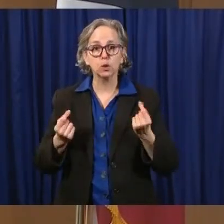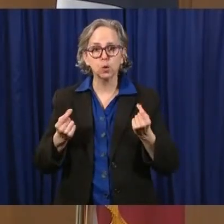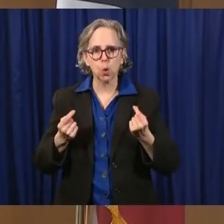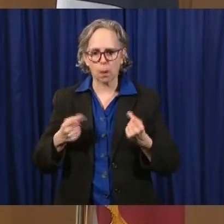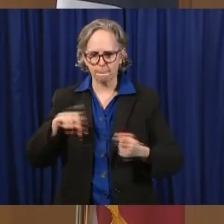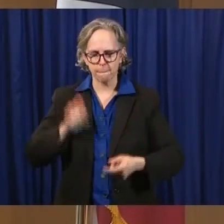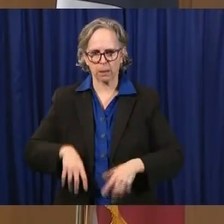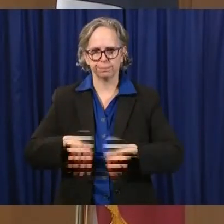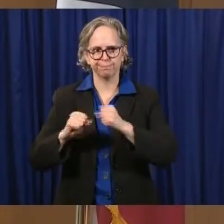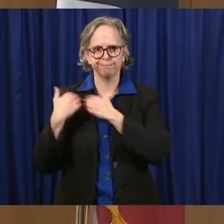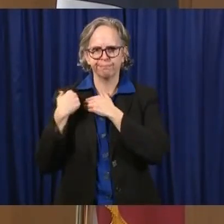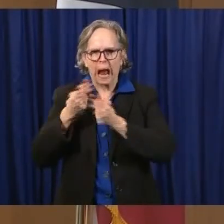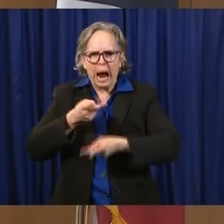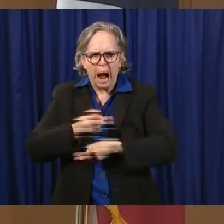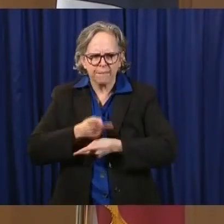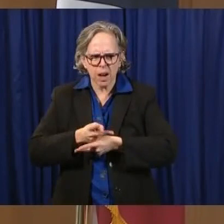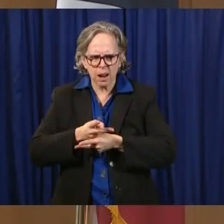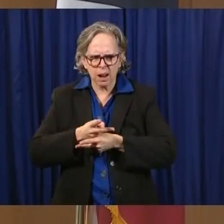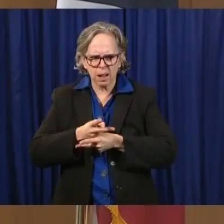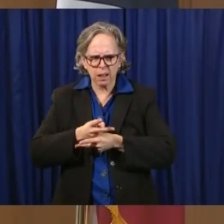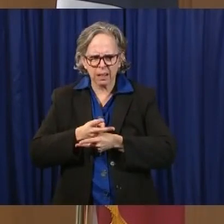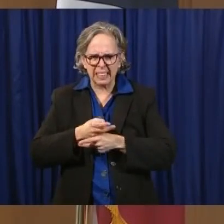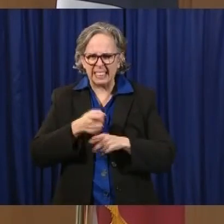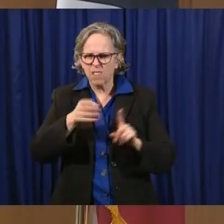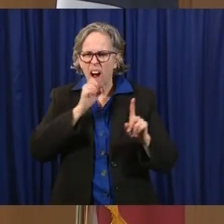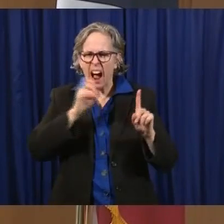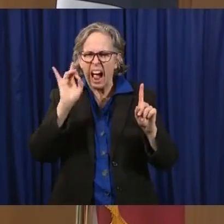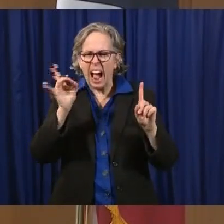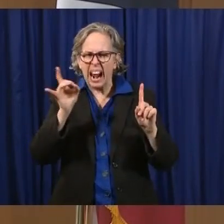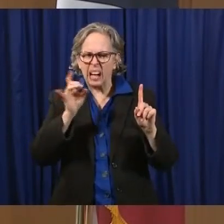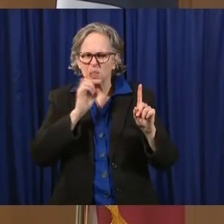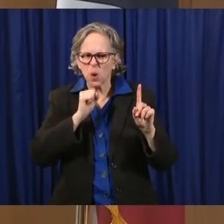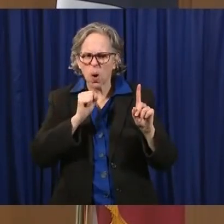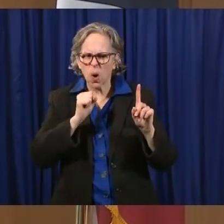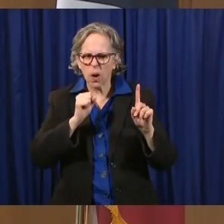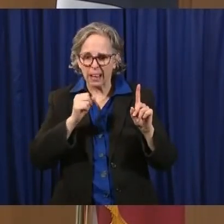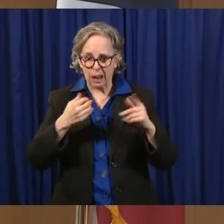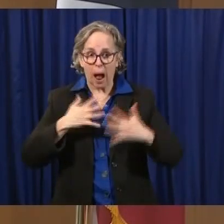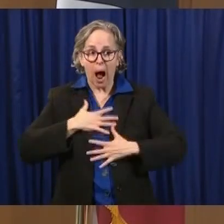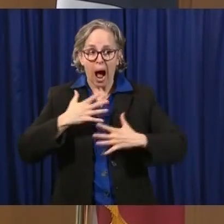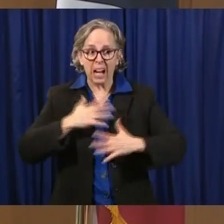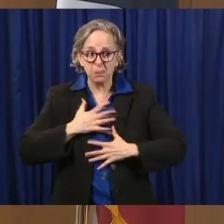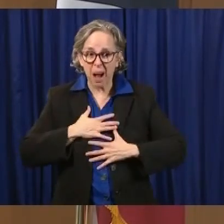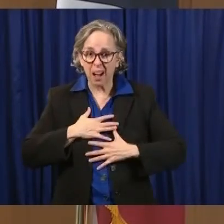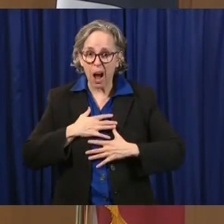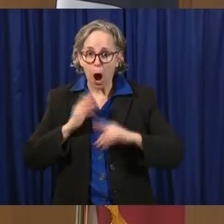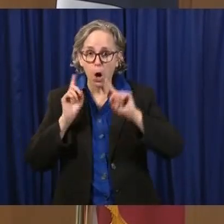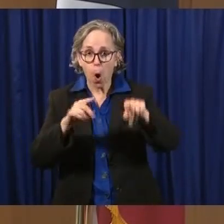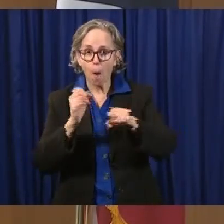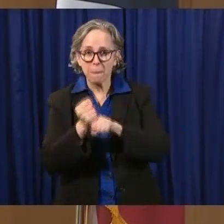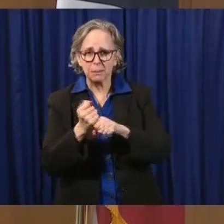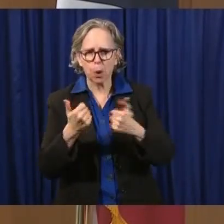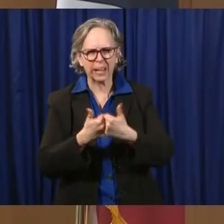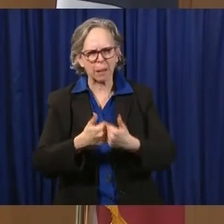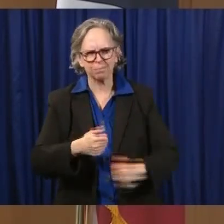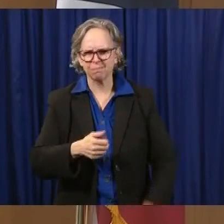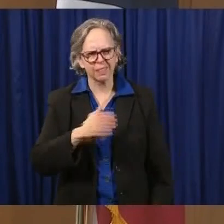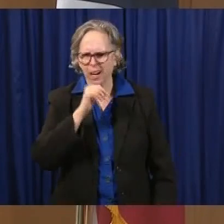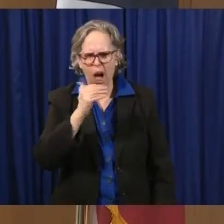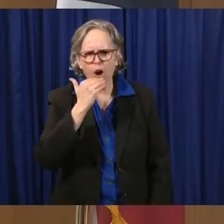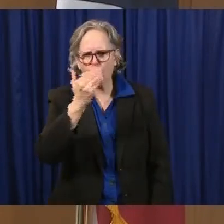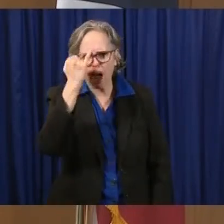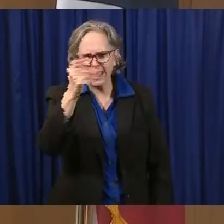and you have asthma, you're probably not going to go see the Reds play until we get a vaccine. I mean,